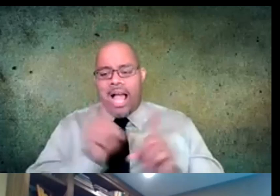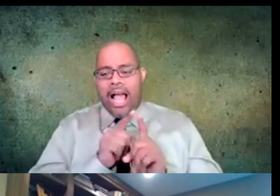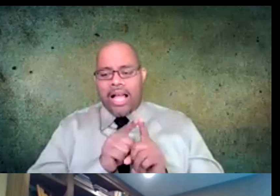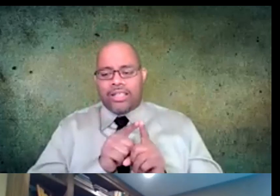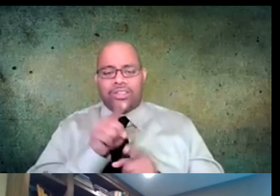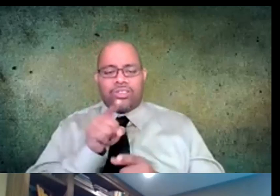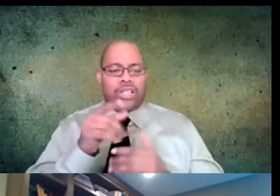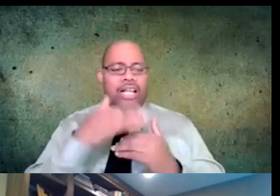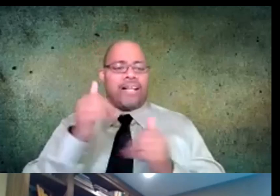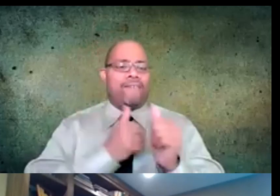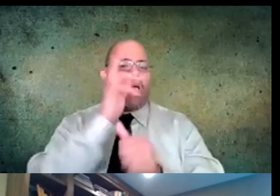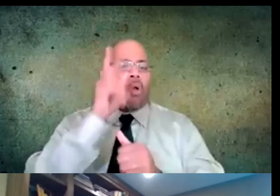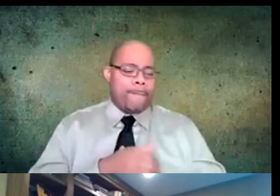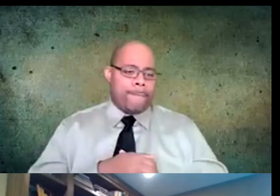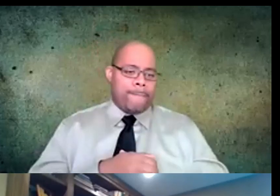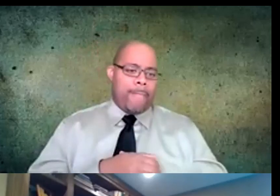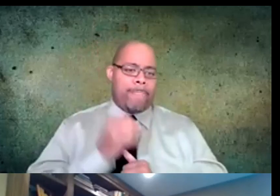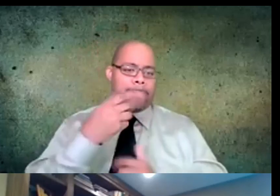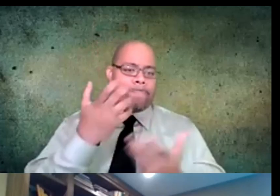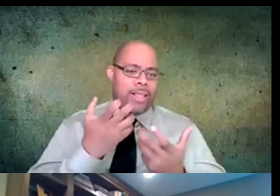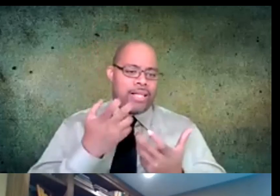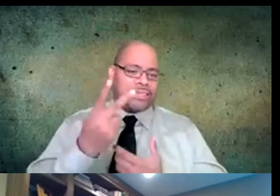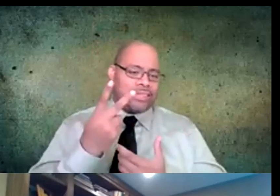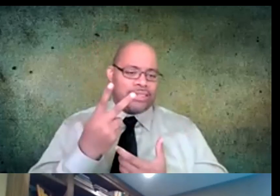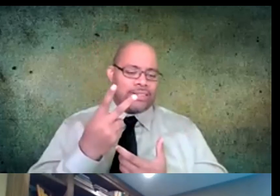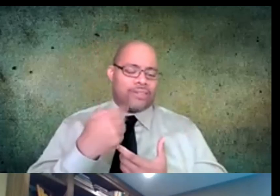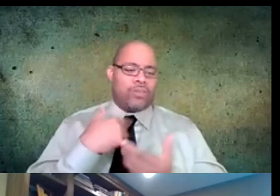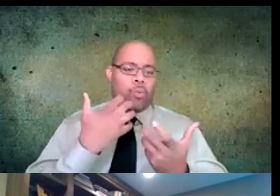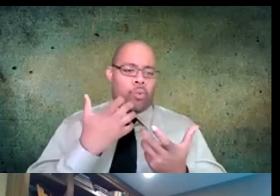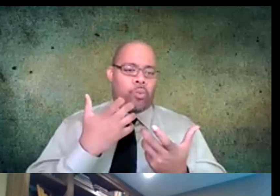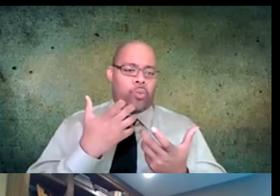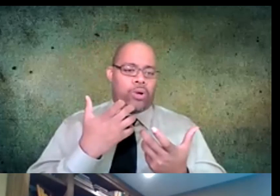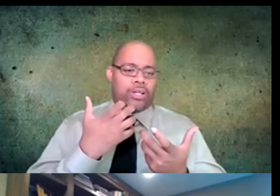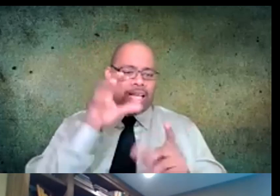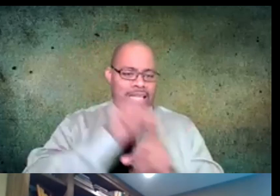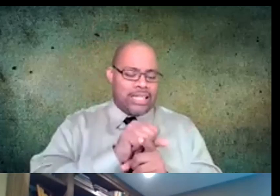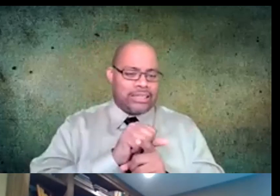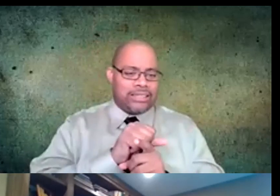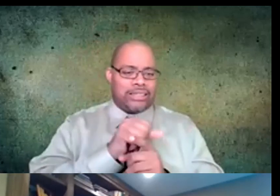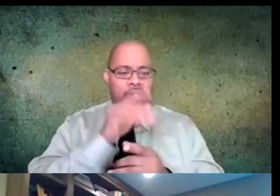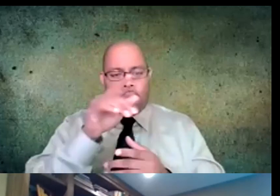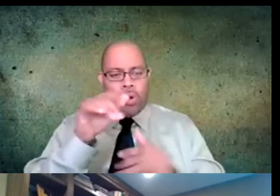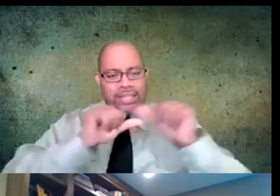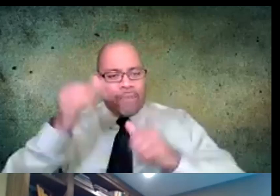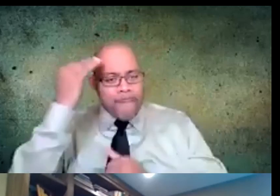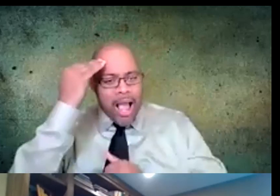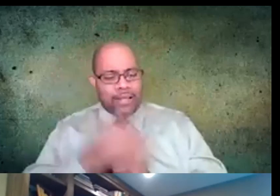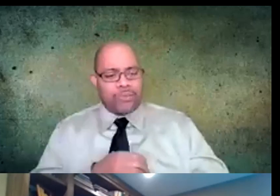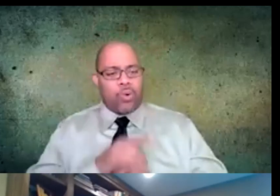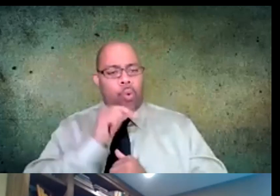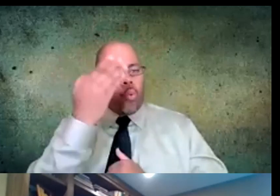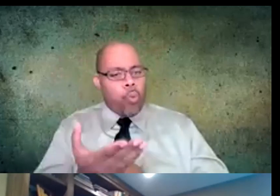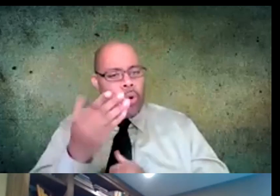say, your next follow-up, right? So we want to catch a glimpse of your scientific mind, who you are